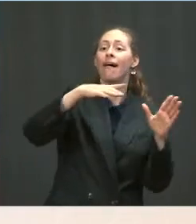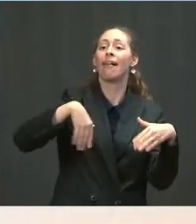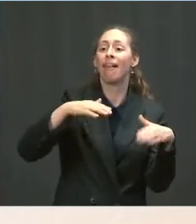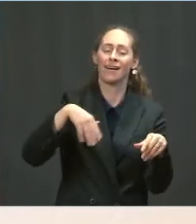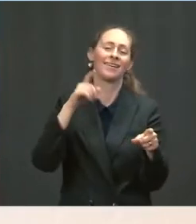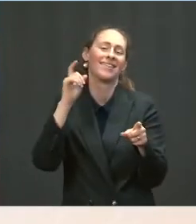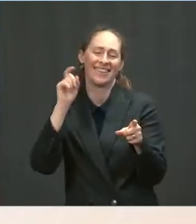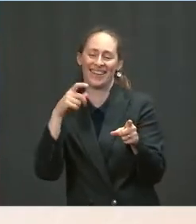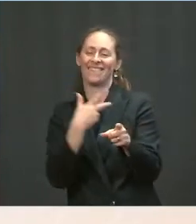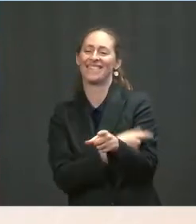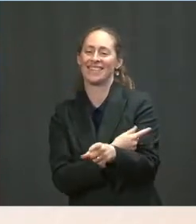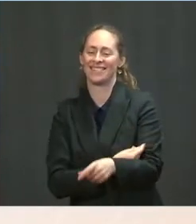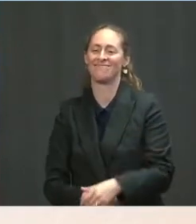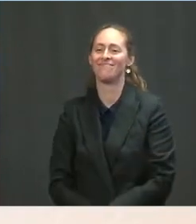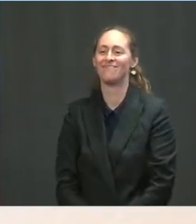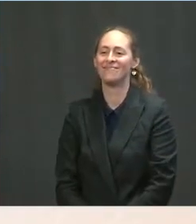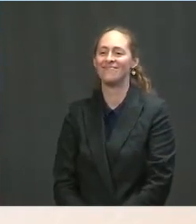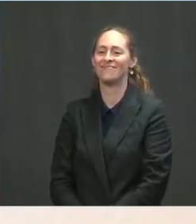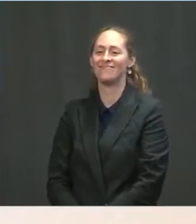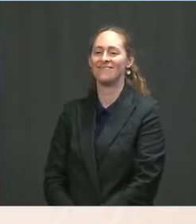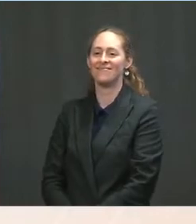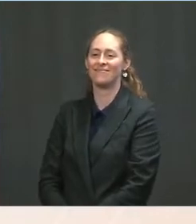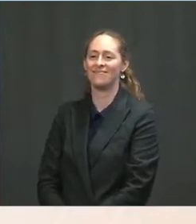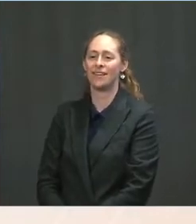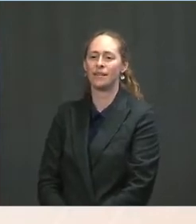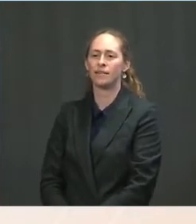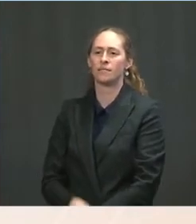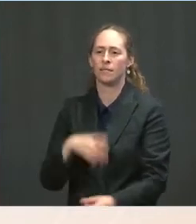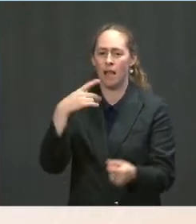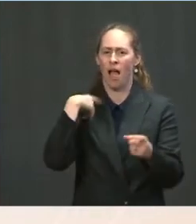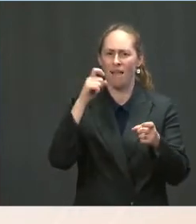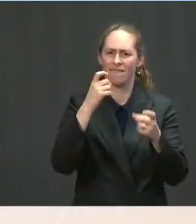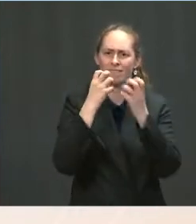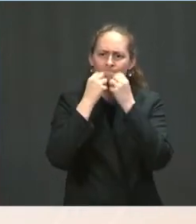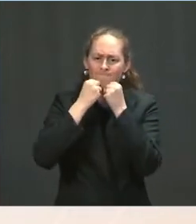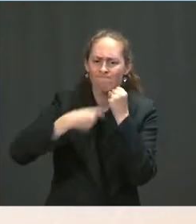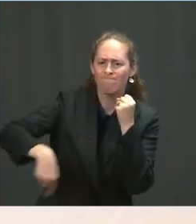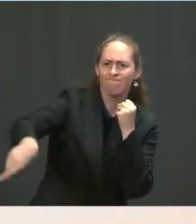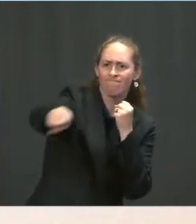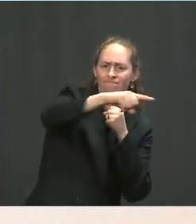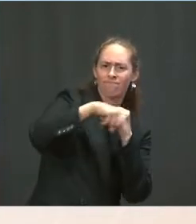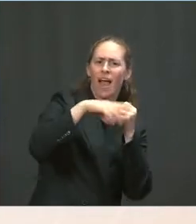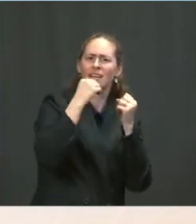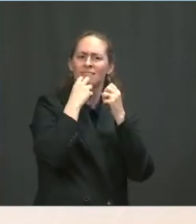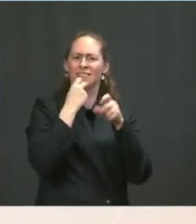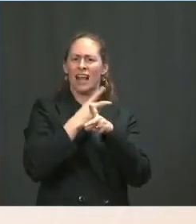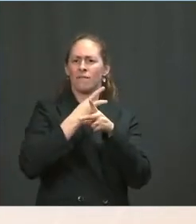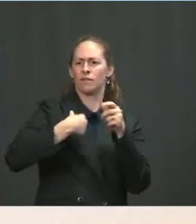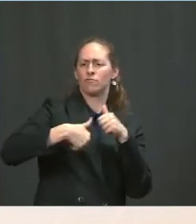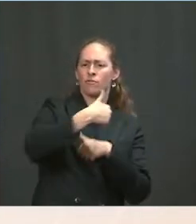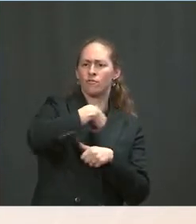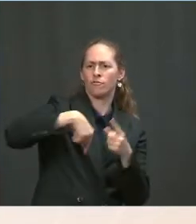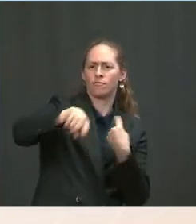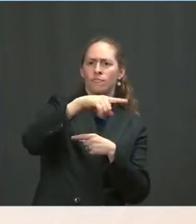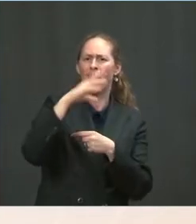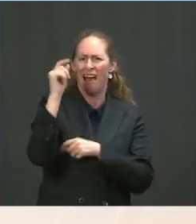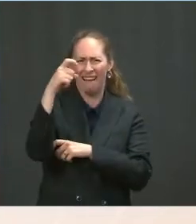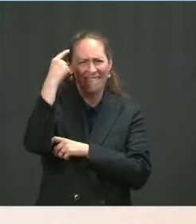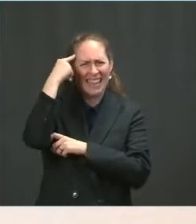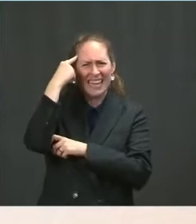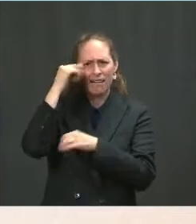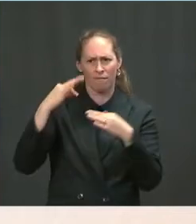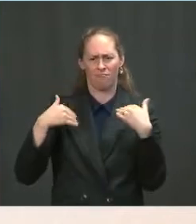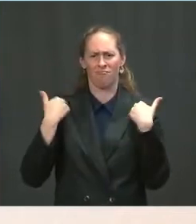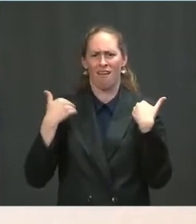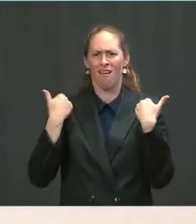other and that they not just take care of themselves, but take care of each other. And we're talking about our kids who are 12 and under who can't get vaccinated. We're talking